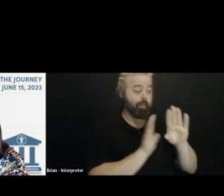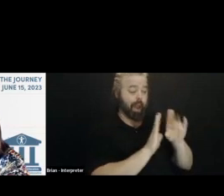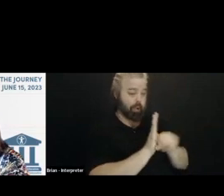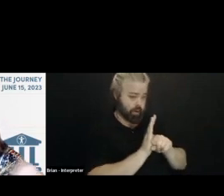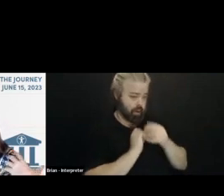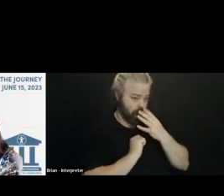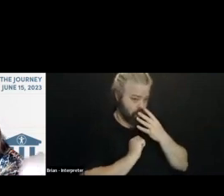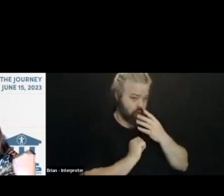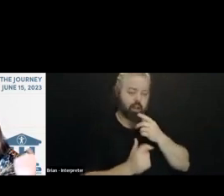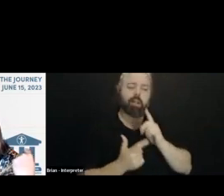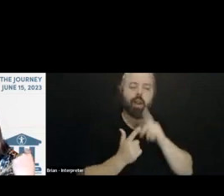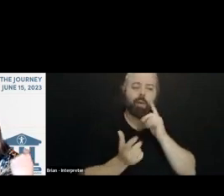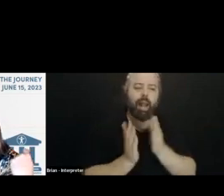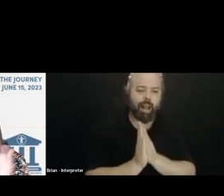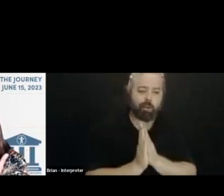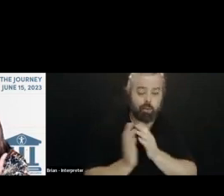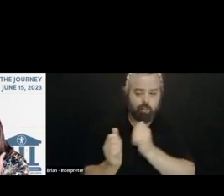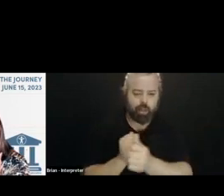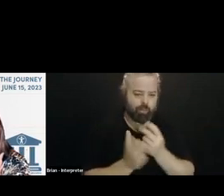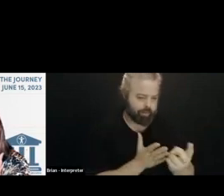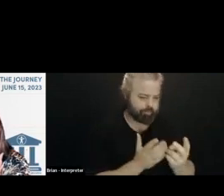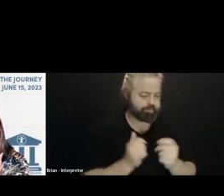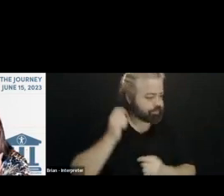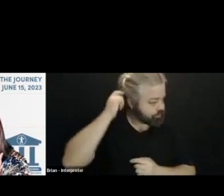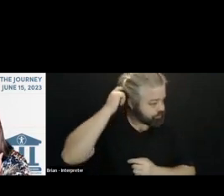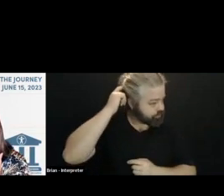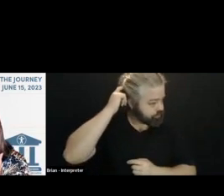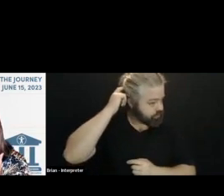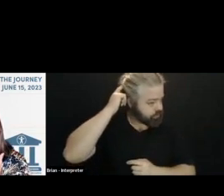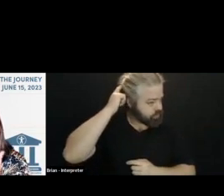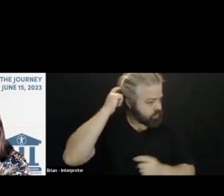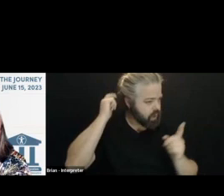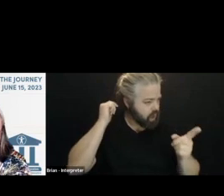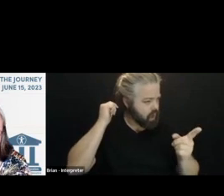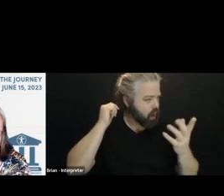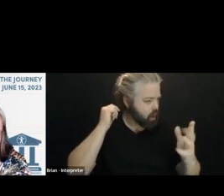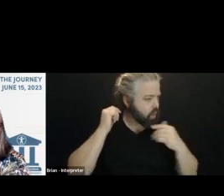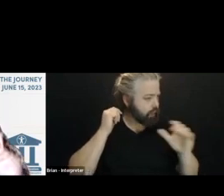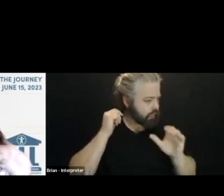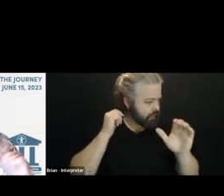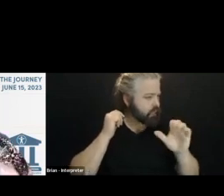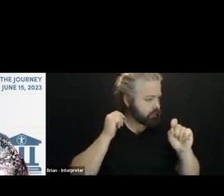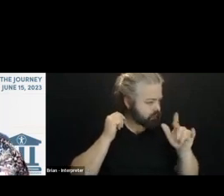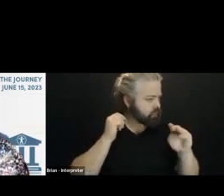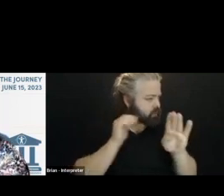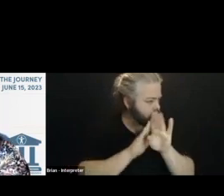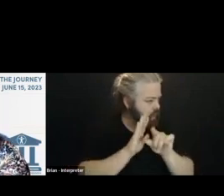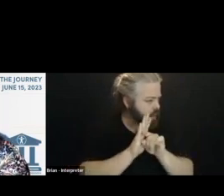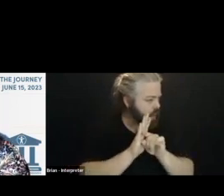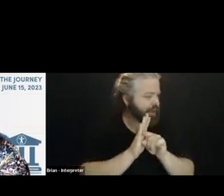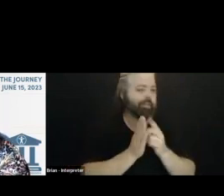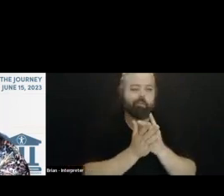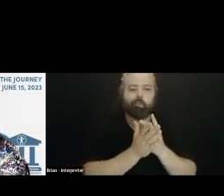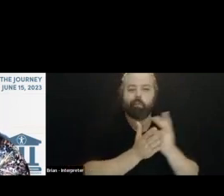or fails. So I have already put in this navigation color from Steam, and it fails. Quick note, you will notice